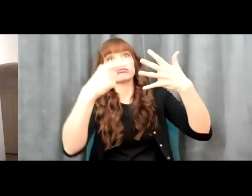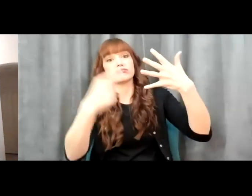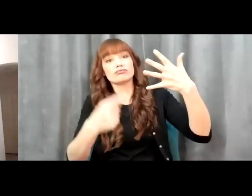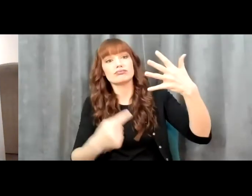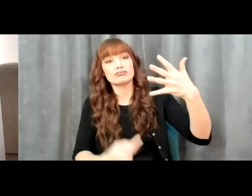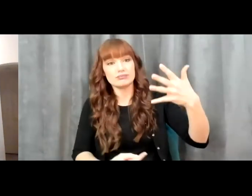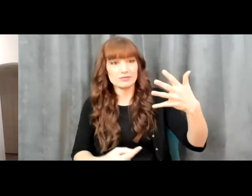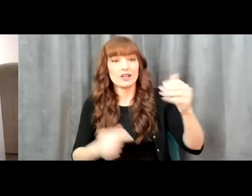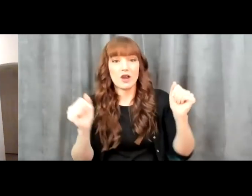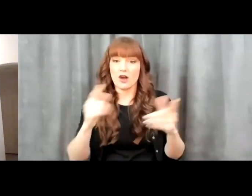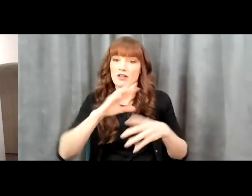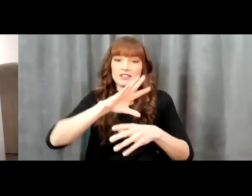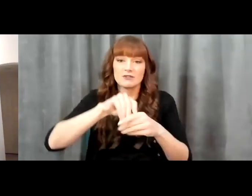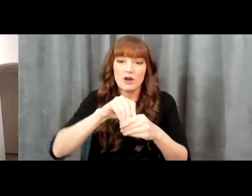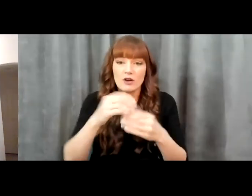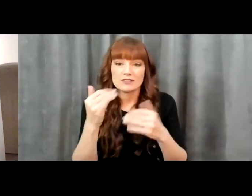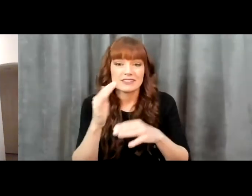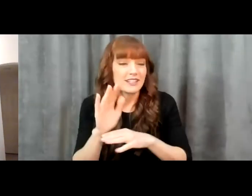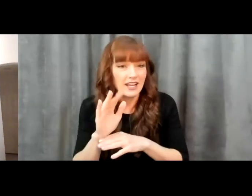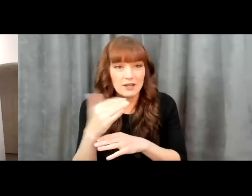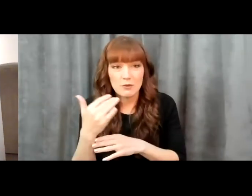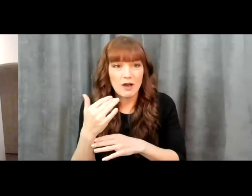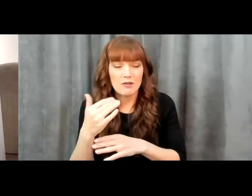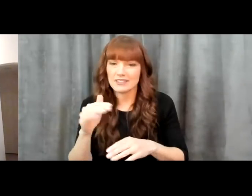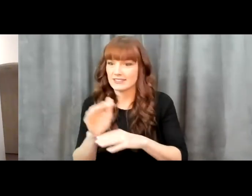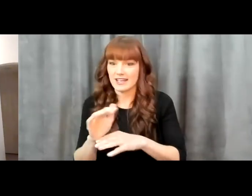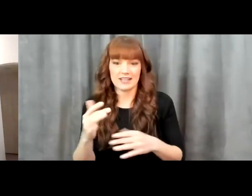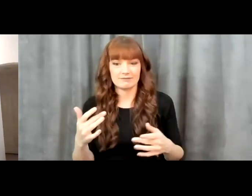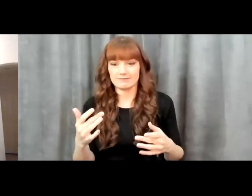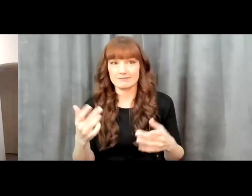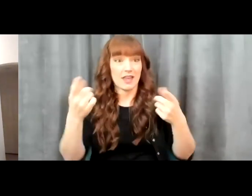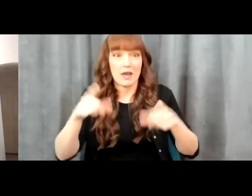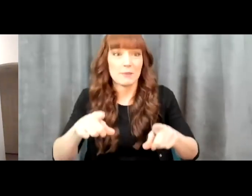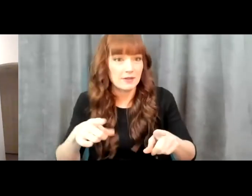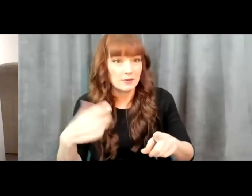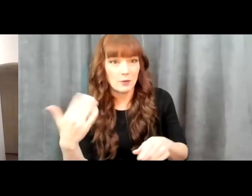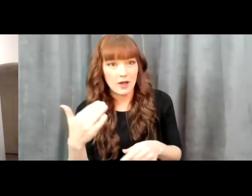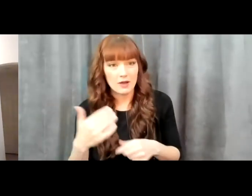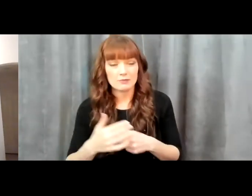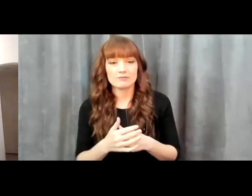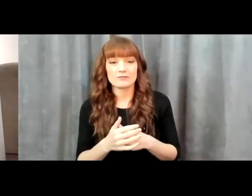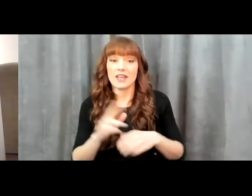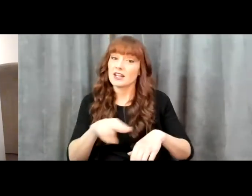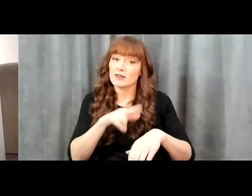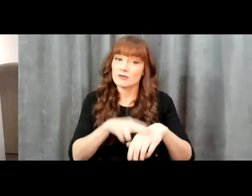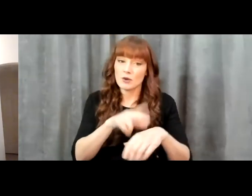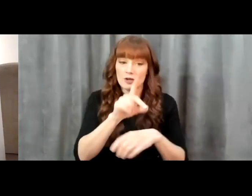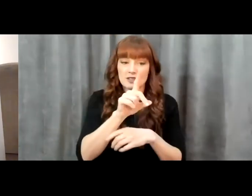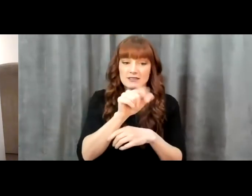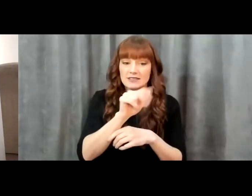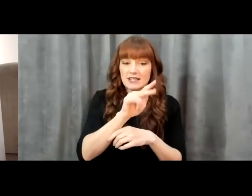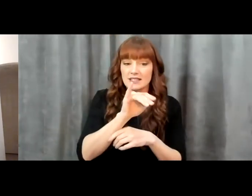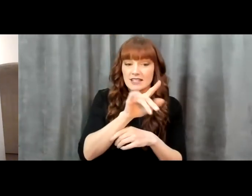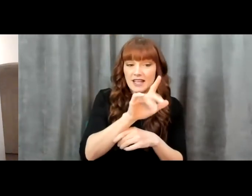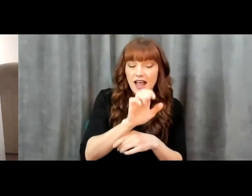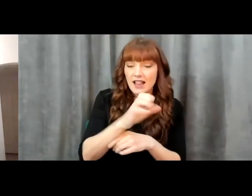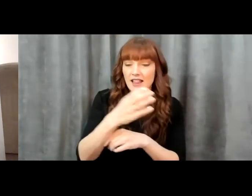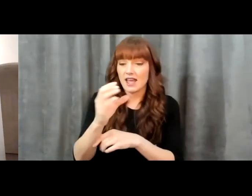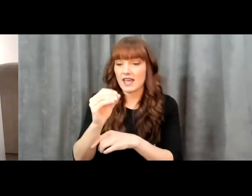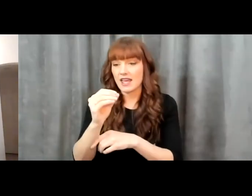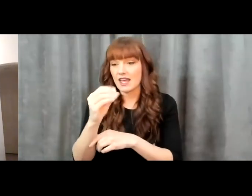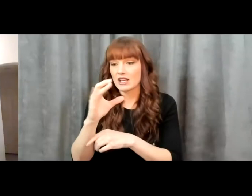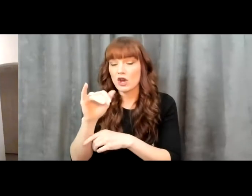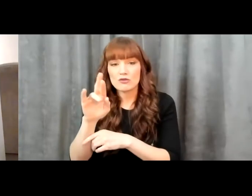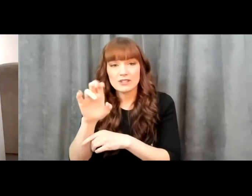that goes into making this this night happen. And of course, Danielle and Carissa for marketing